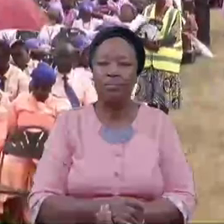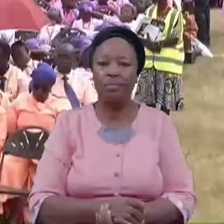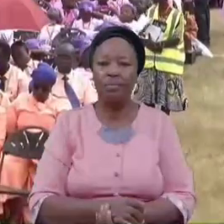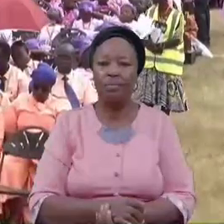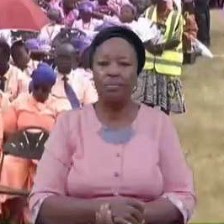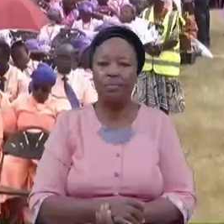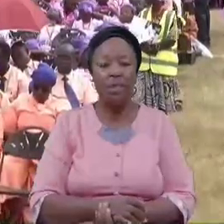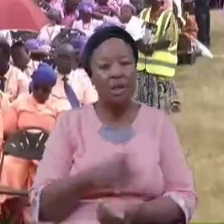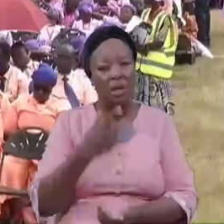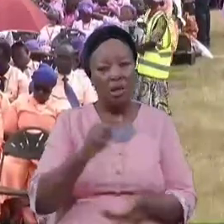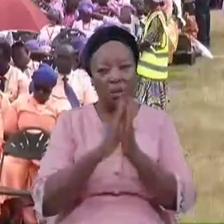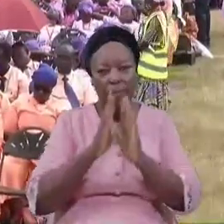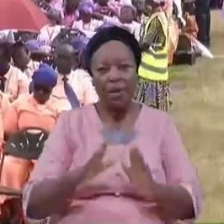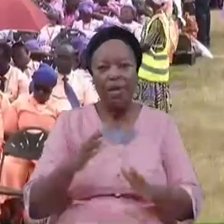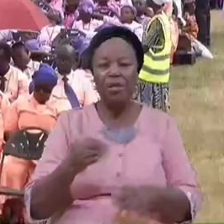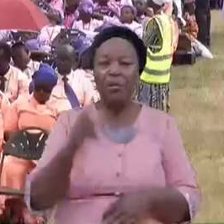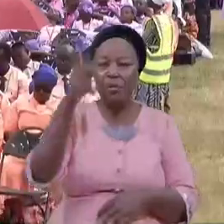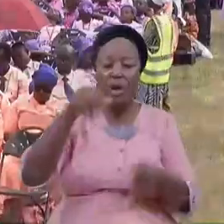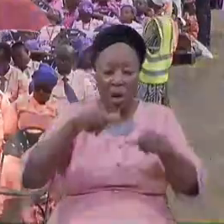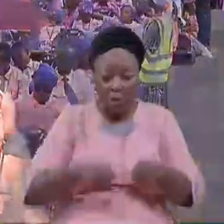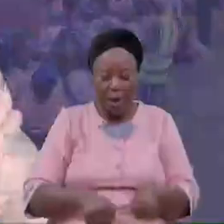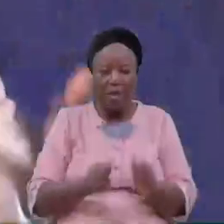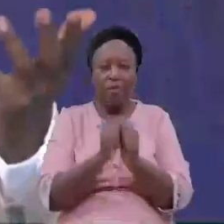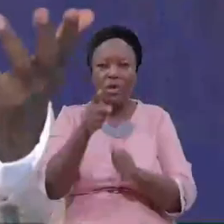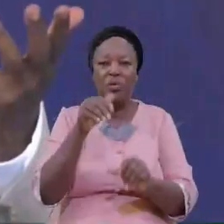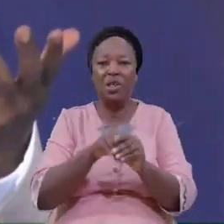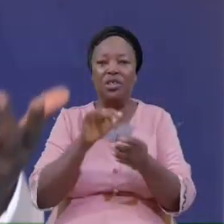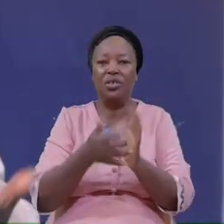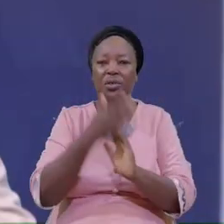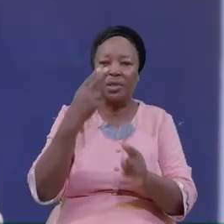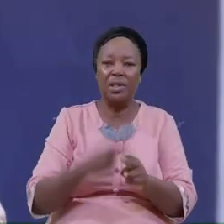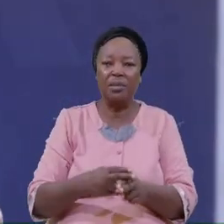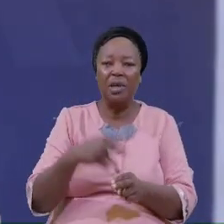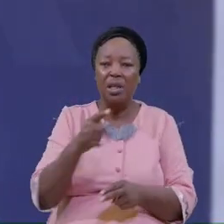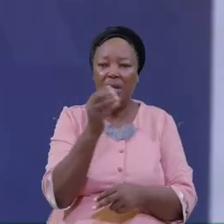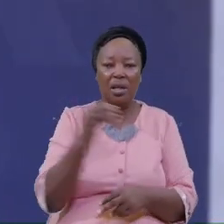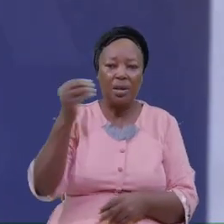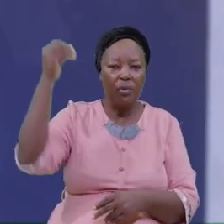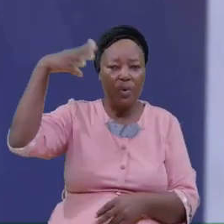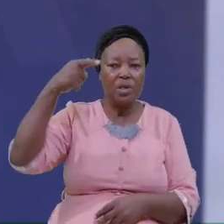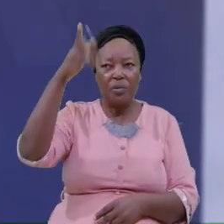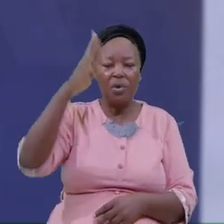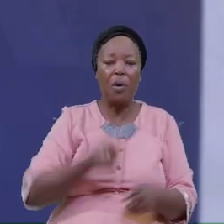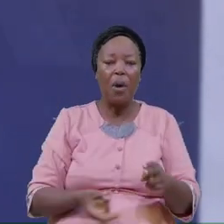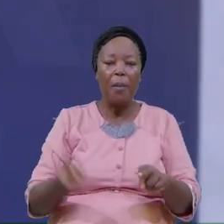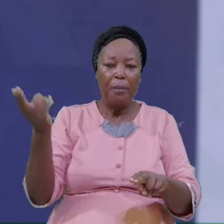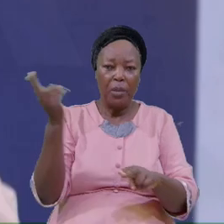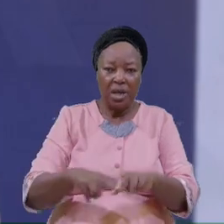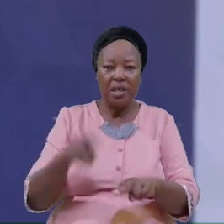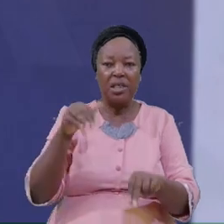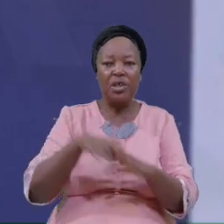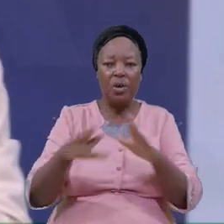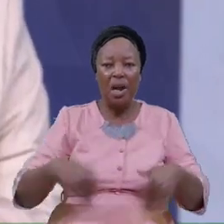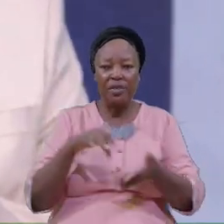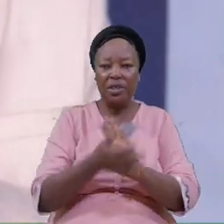of God abide with you. Mais la paix de Dieu régnera en vous. The grace of God multiply in your life. La grâce de Dieu se multiplie dans votre